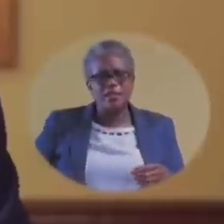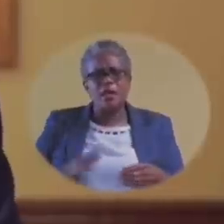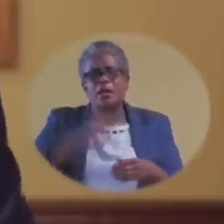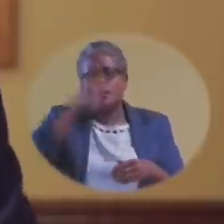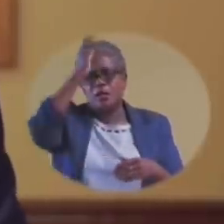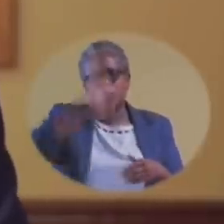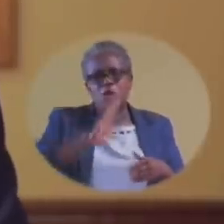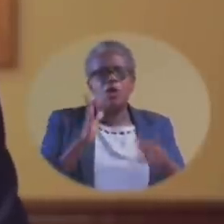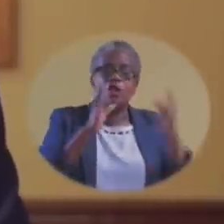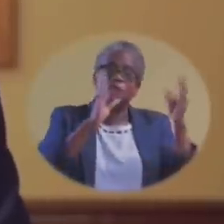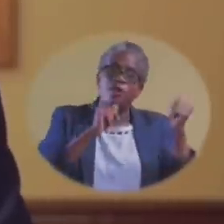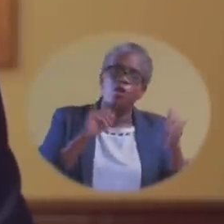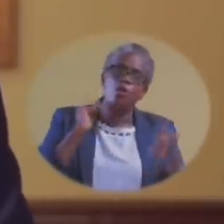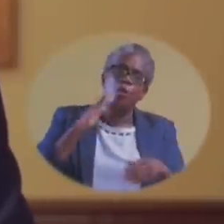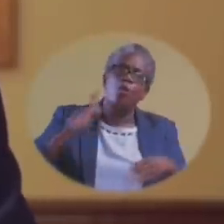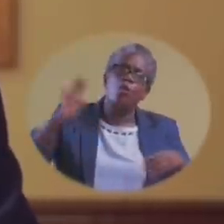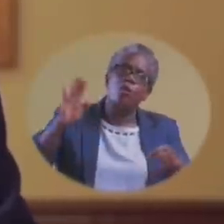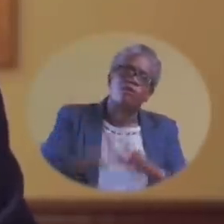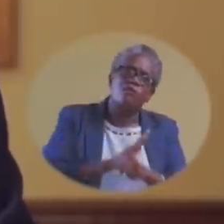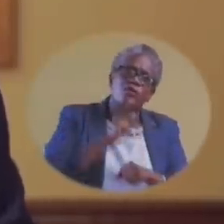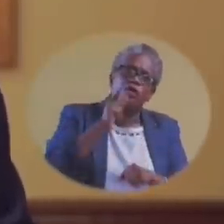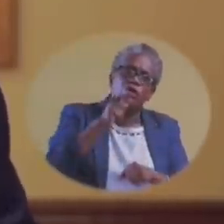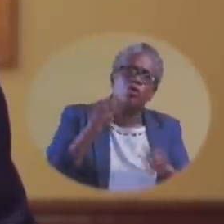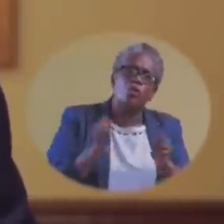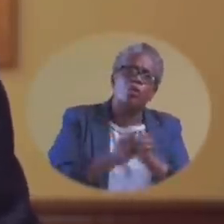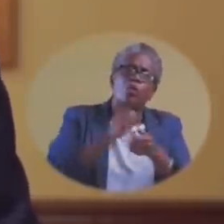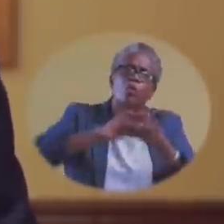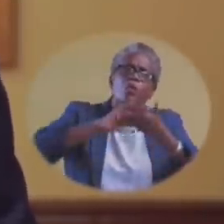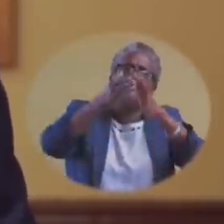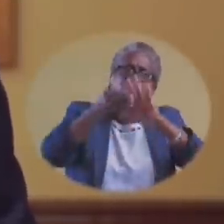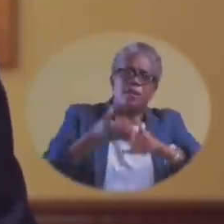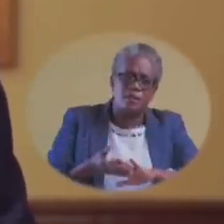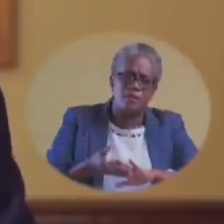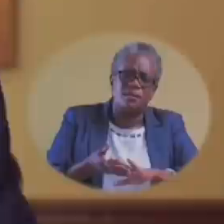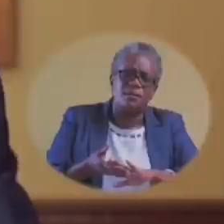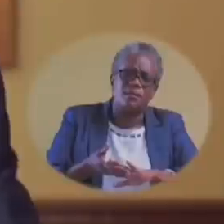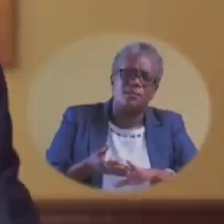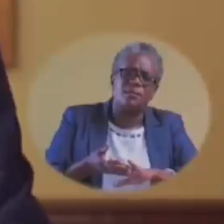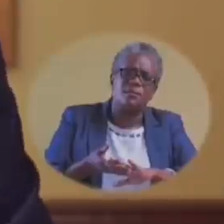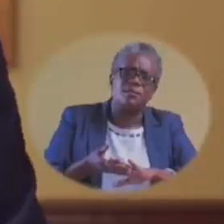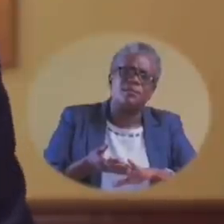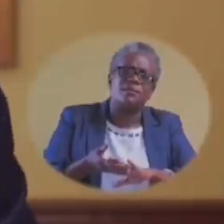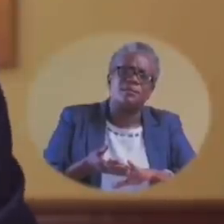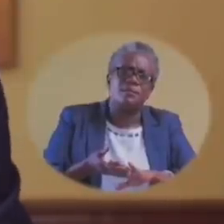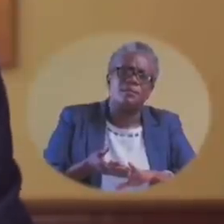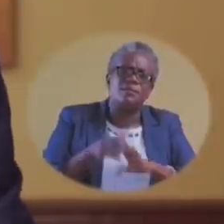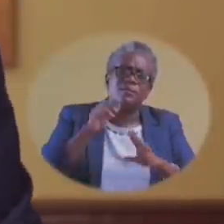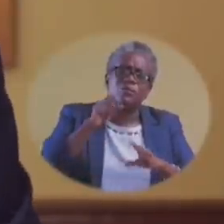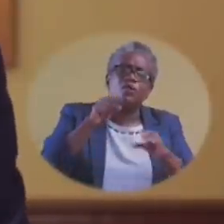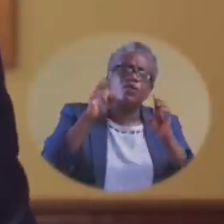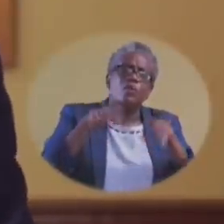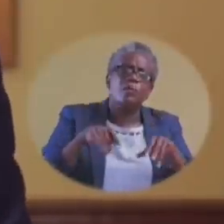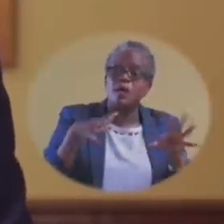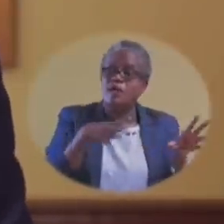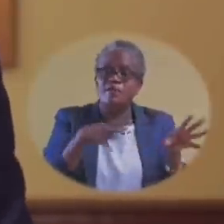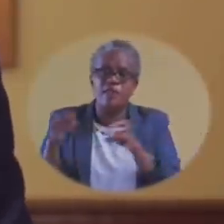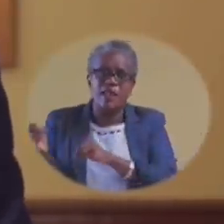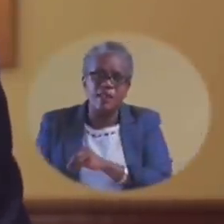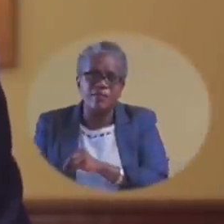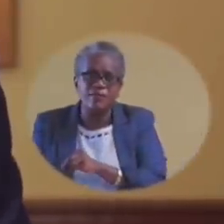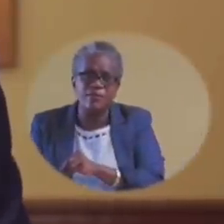the Lord and Savior, why not do so today? Ask Him to come into your life.